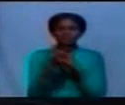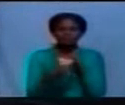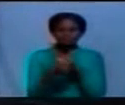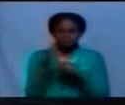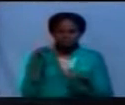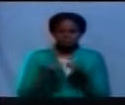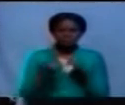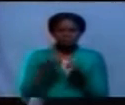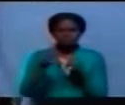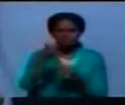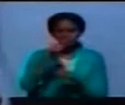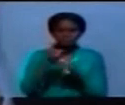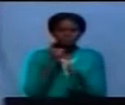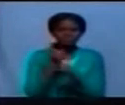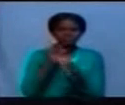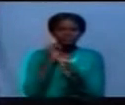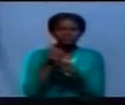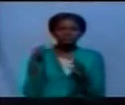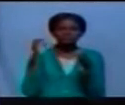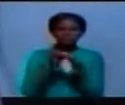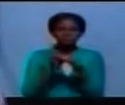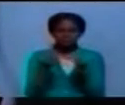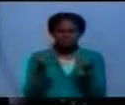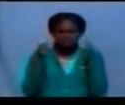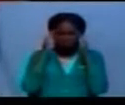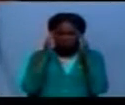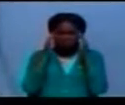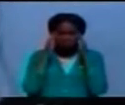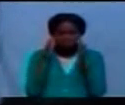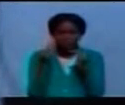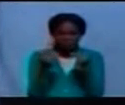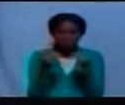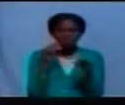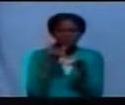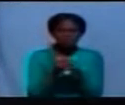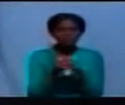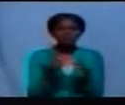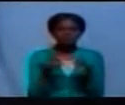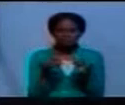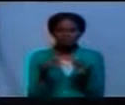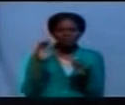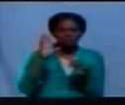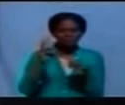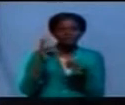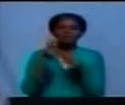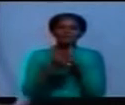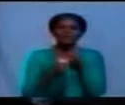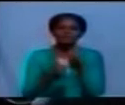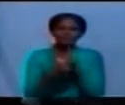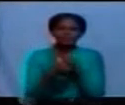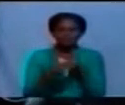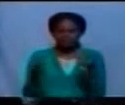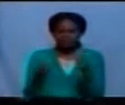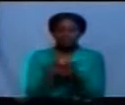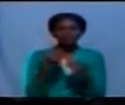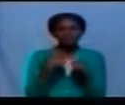last 10 years or even more, it is the concentration is pretty in the top 6 banks. So new entrants have come on